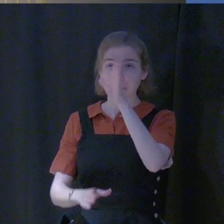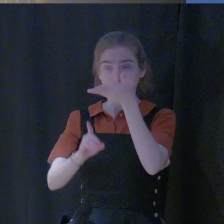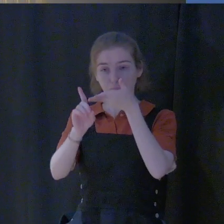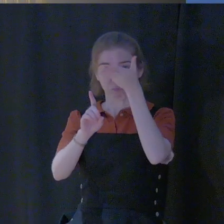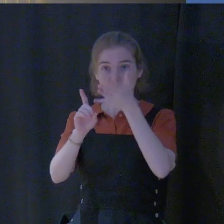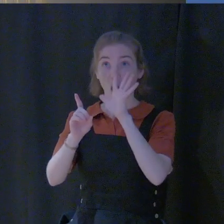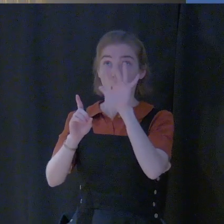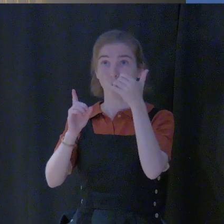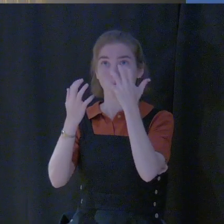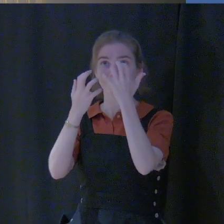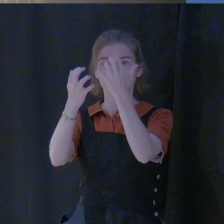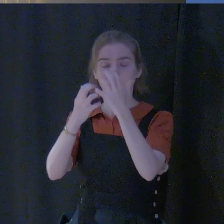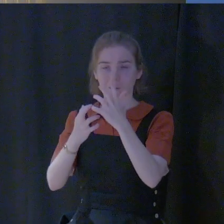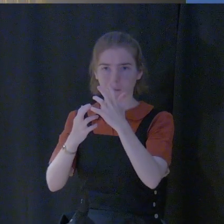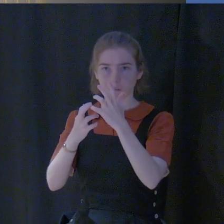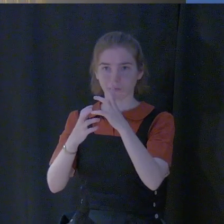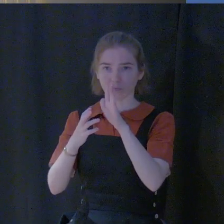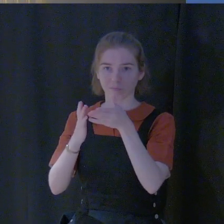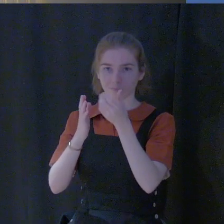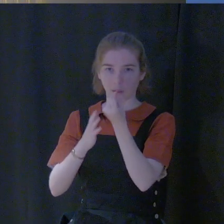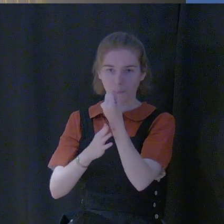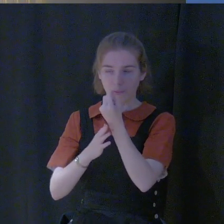our audience on Sabbath.